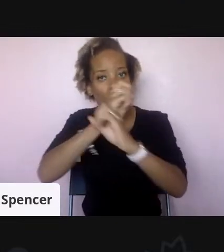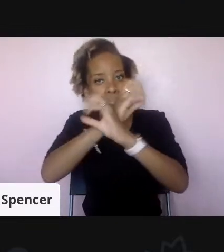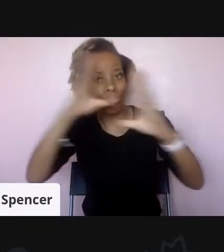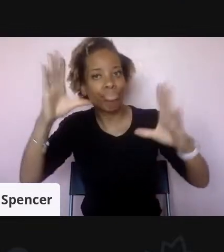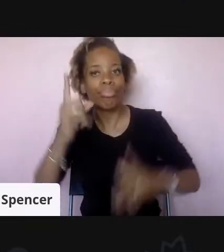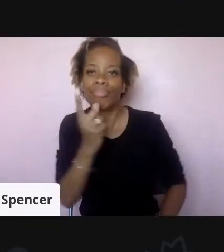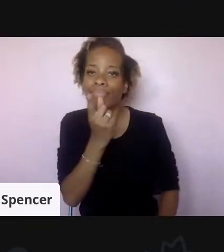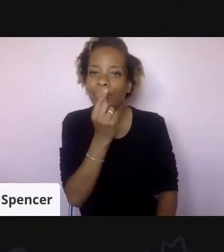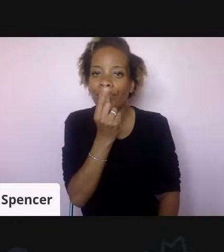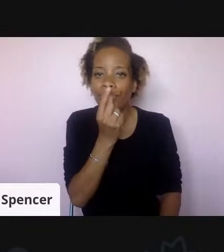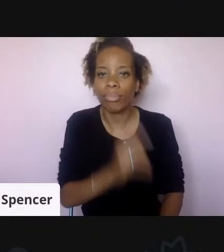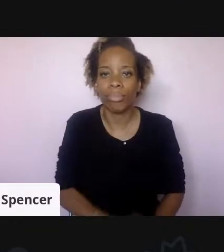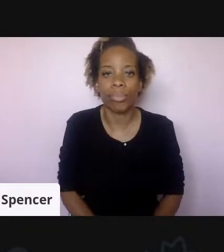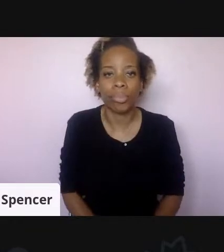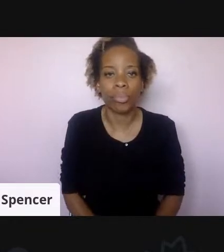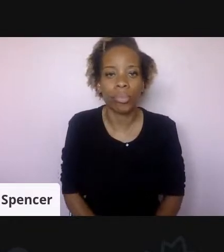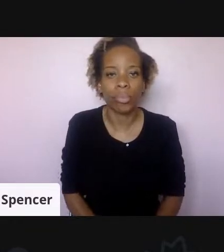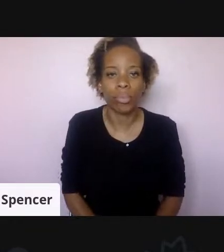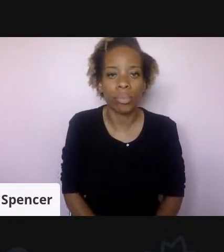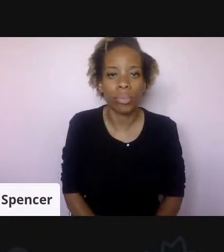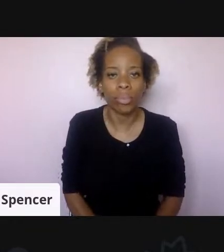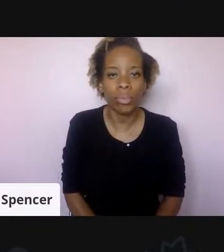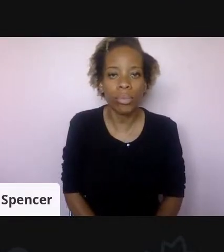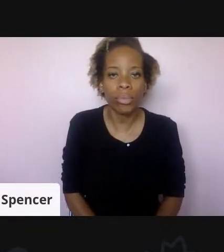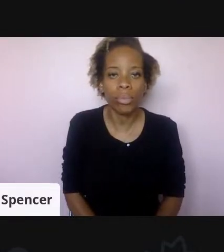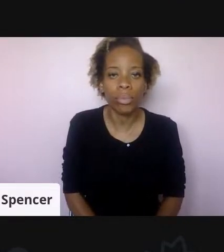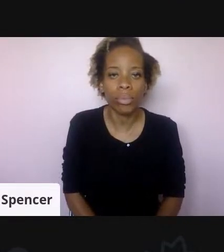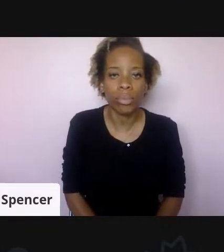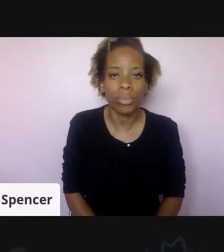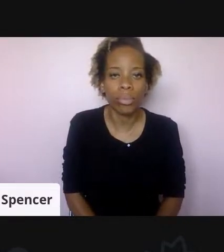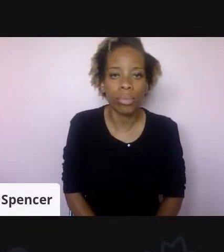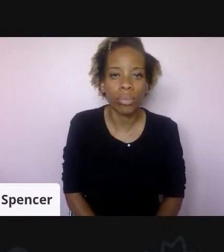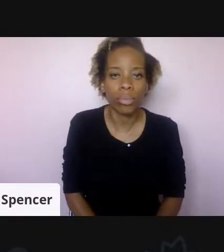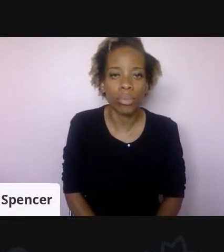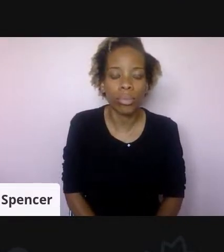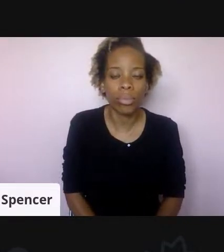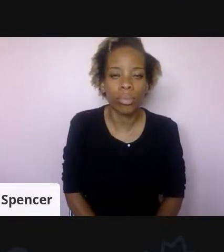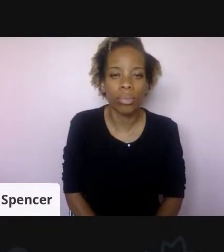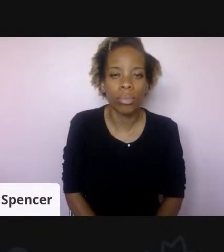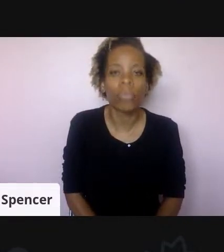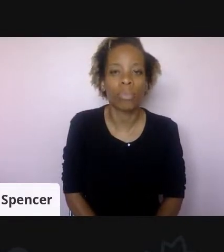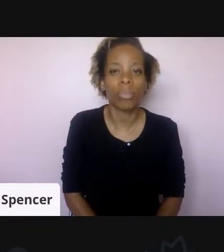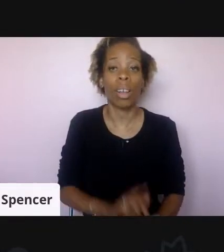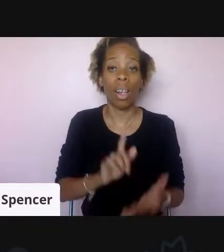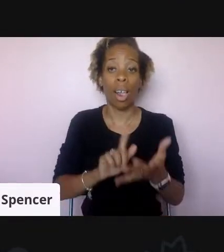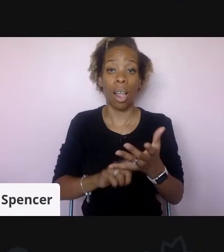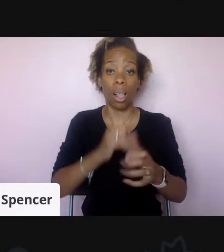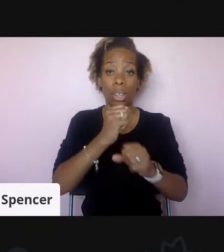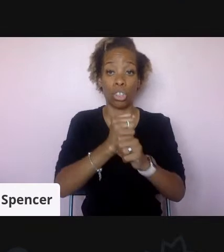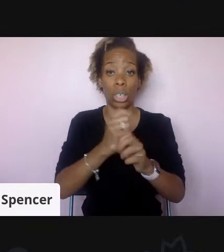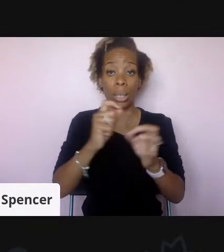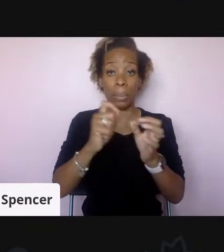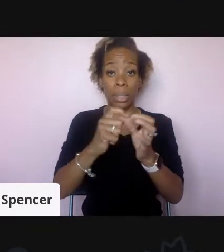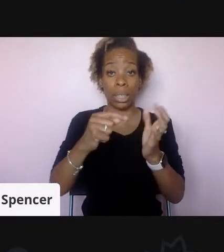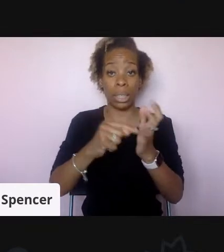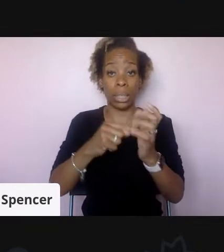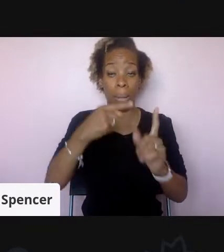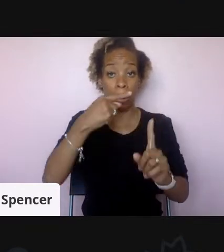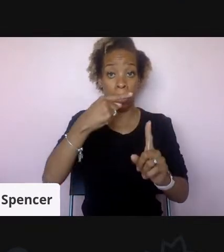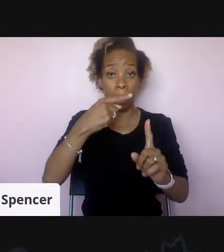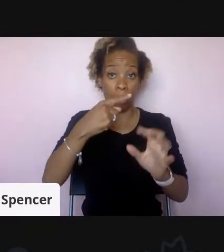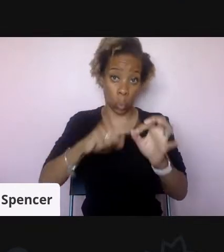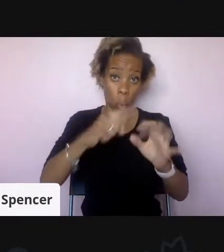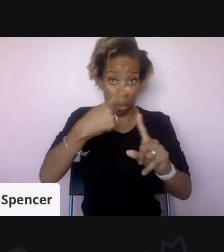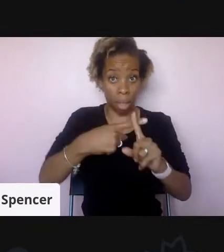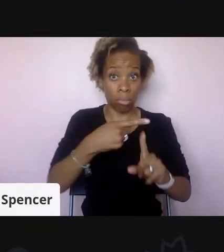LGBT plus people may need to feel that their voices will be heard and experiences will be taken